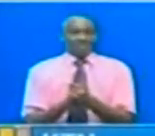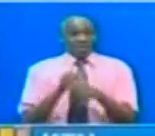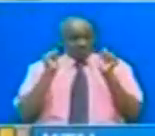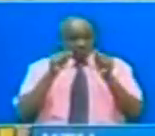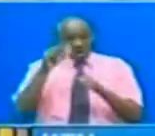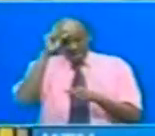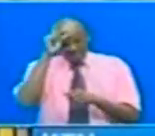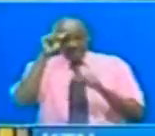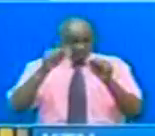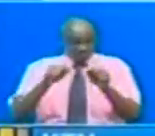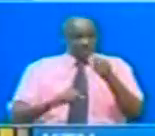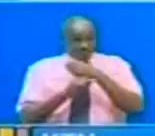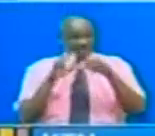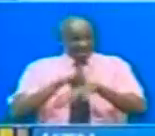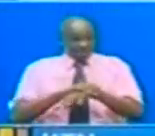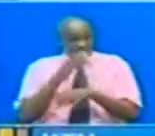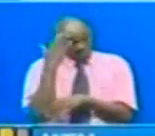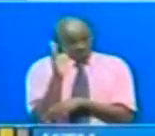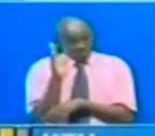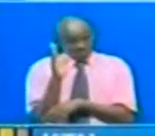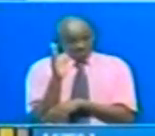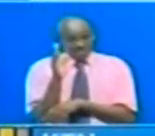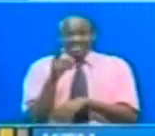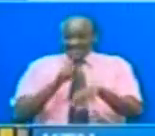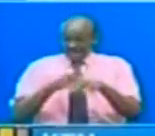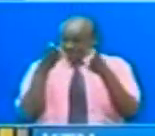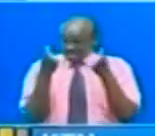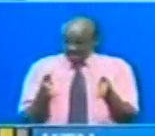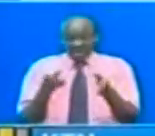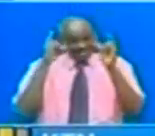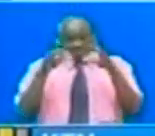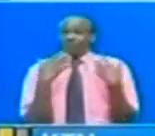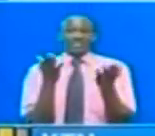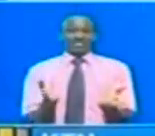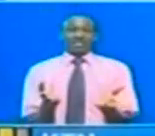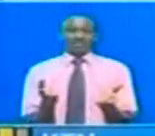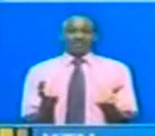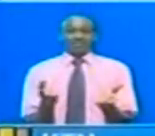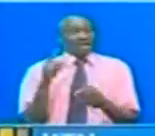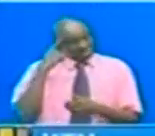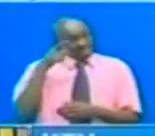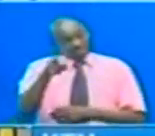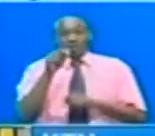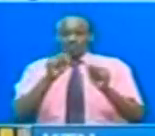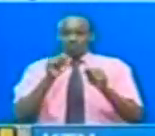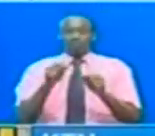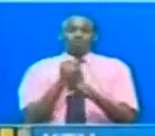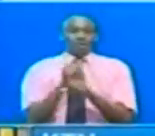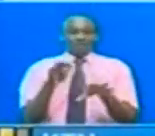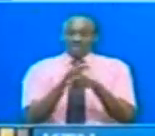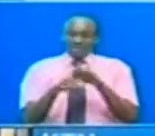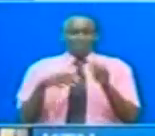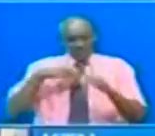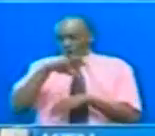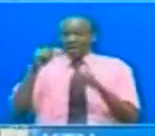total support this time round? By their presence here and the resolution passed here, it's a decision which has been reached and everybody